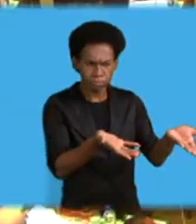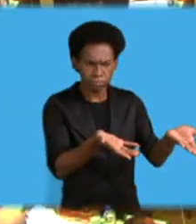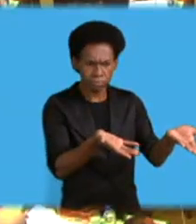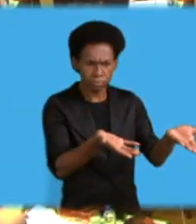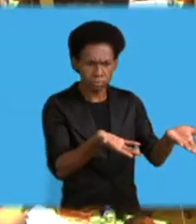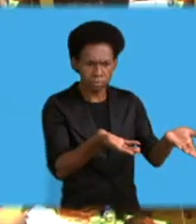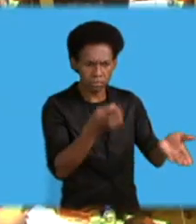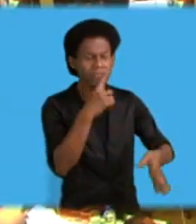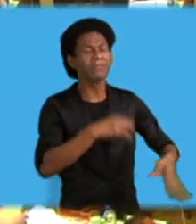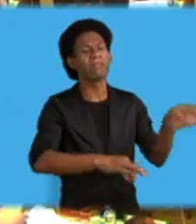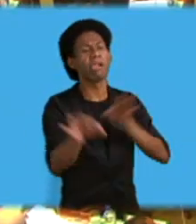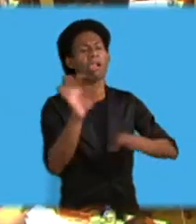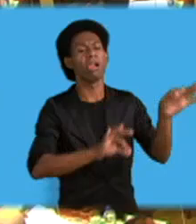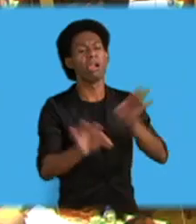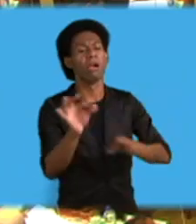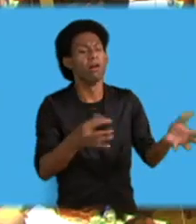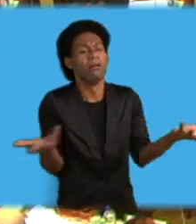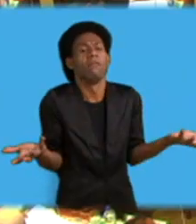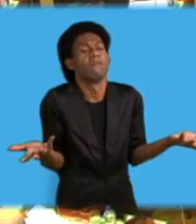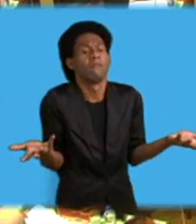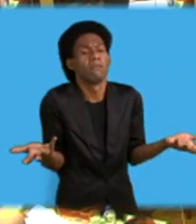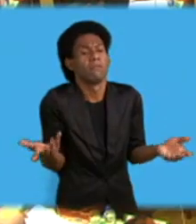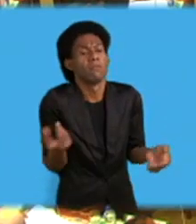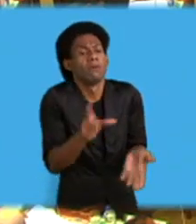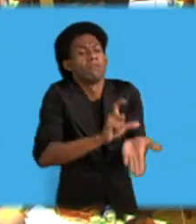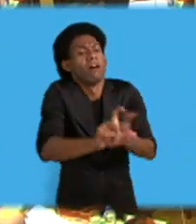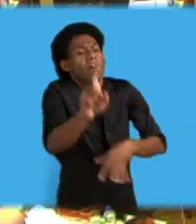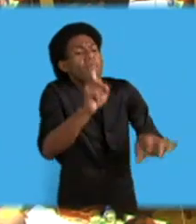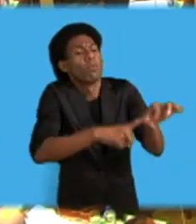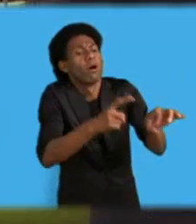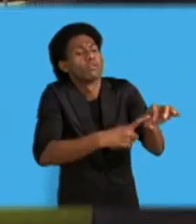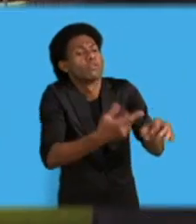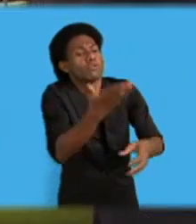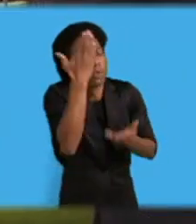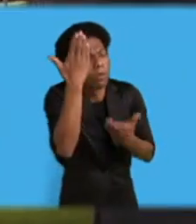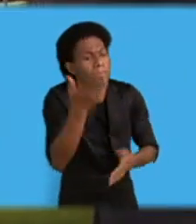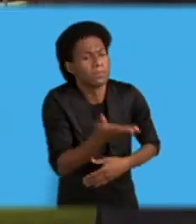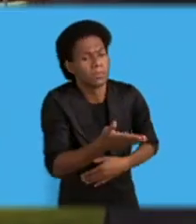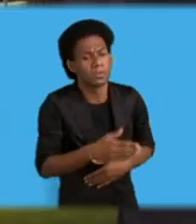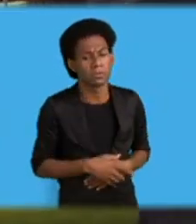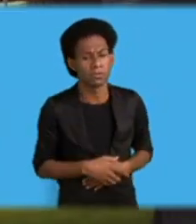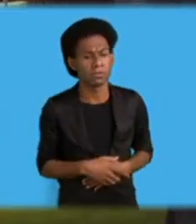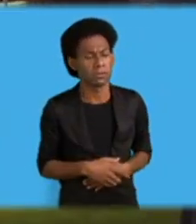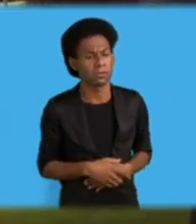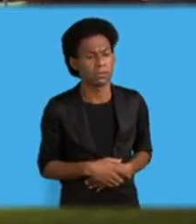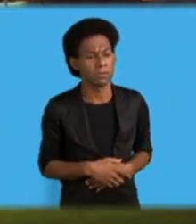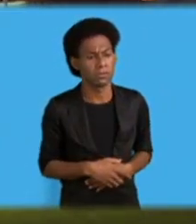Thank you. It's a very obvious question. Honourable Prasad, I really did not expect this from you.